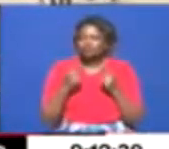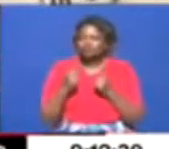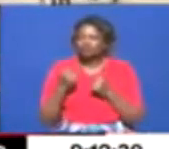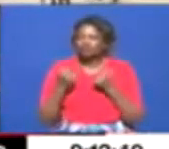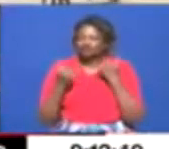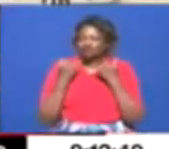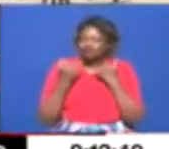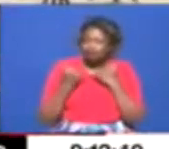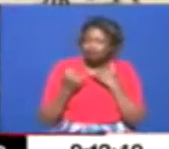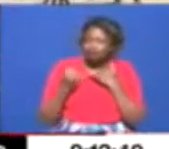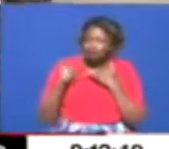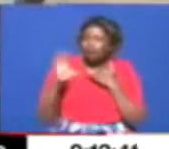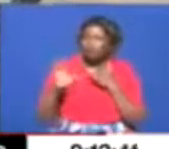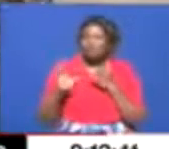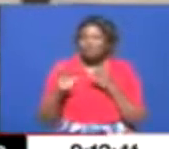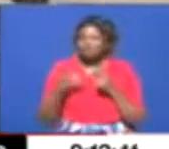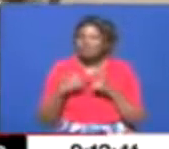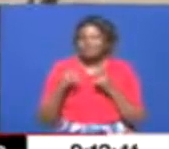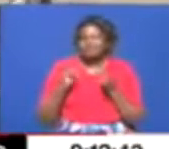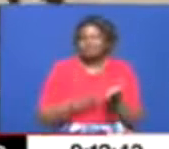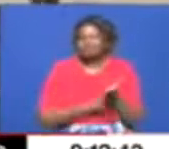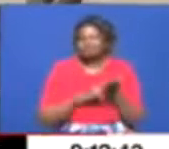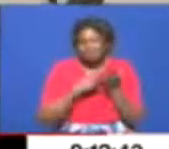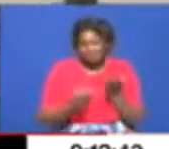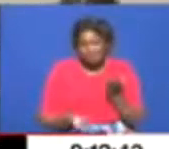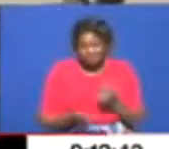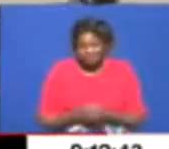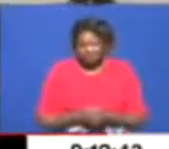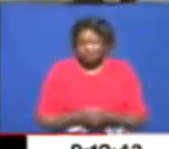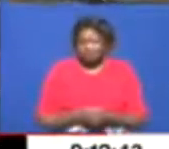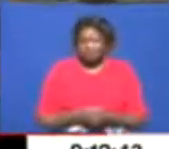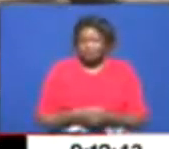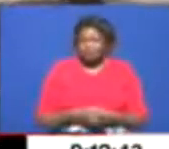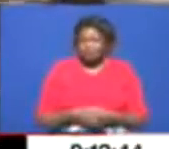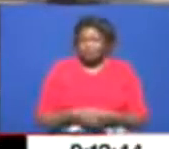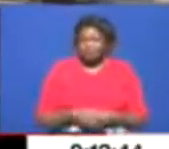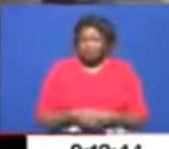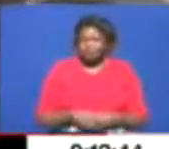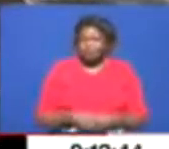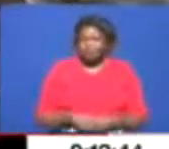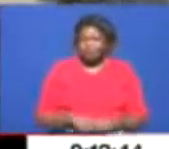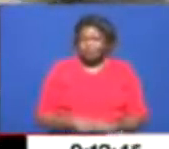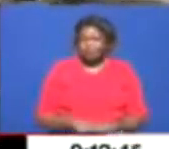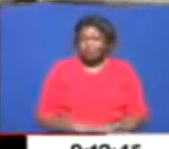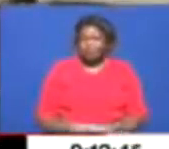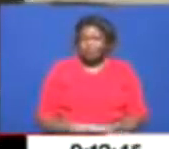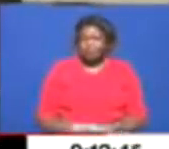comment were unsuccessful. For Prime Edition, I'm Zainab Said.